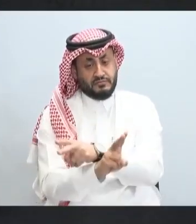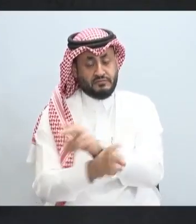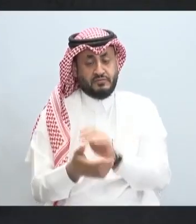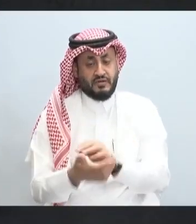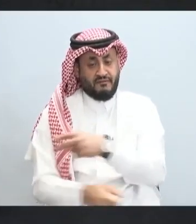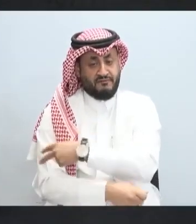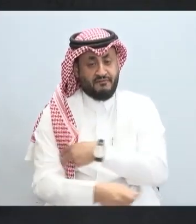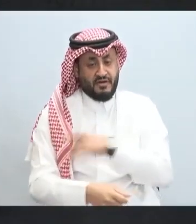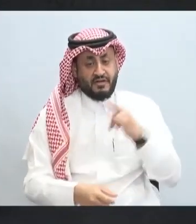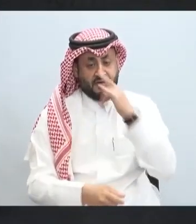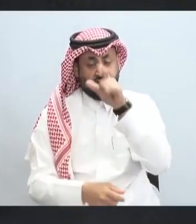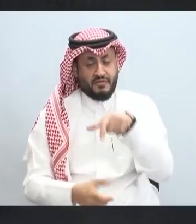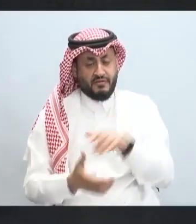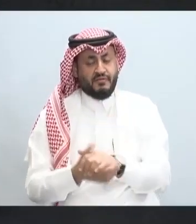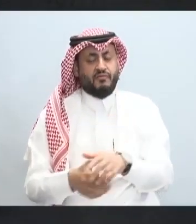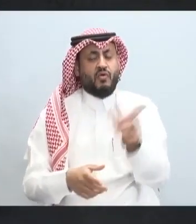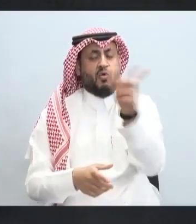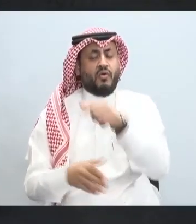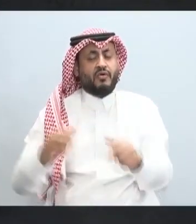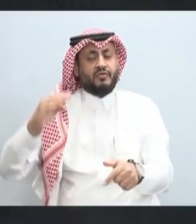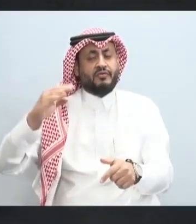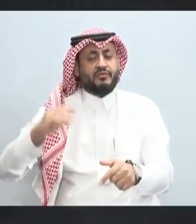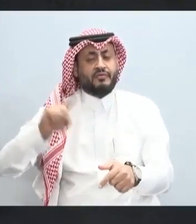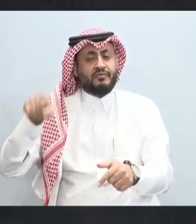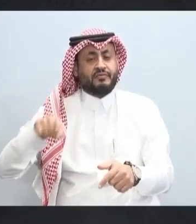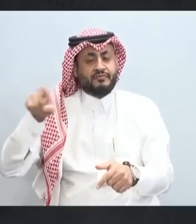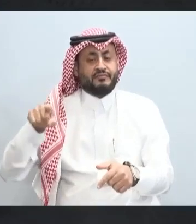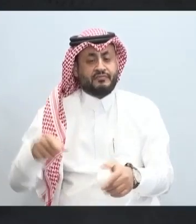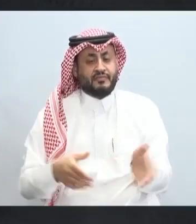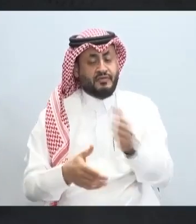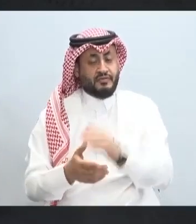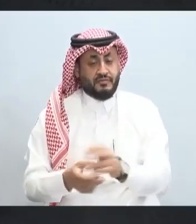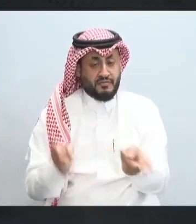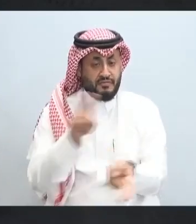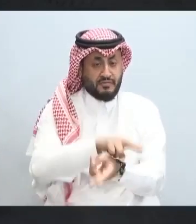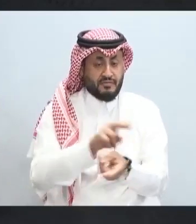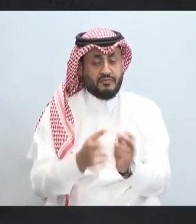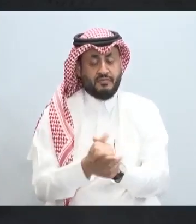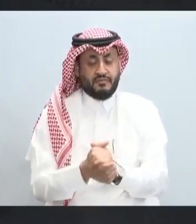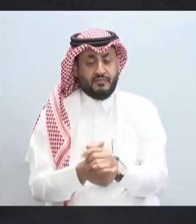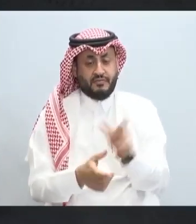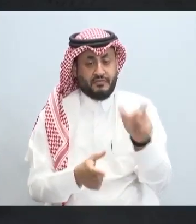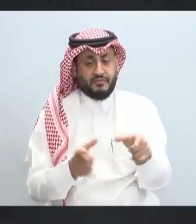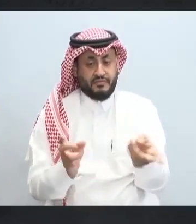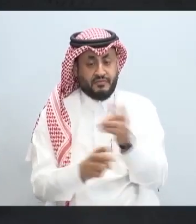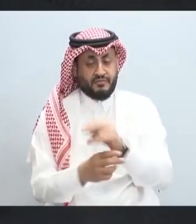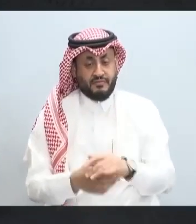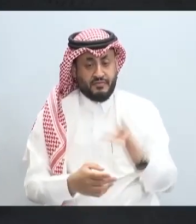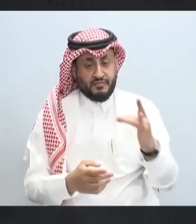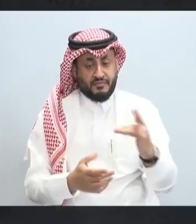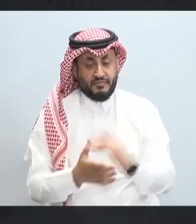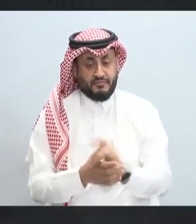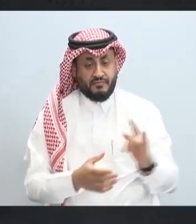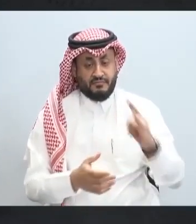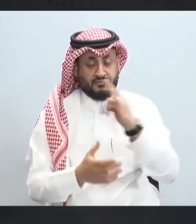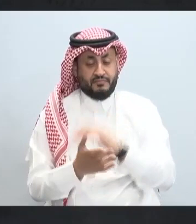flight attendant and ask all of these questions. And sometimes you can switch roles. You can be the